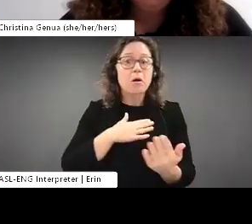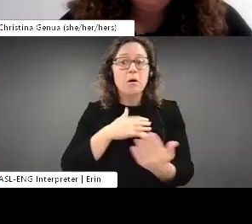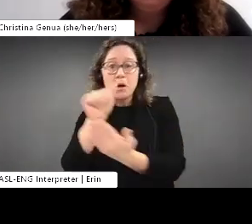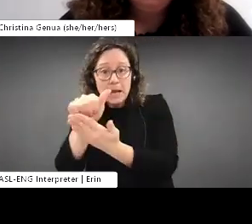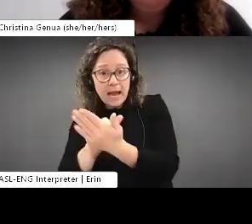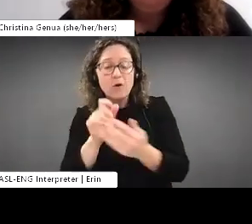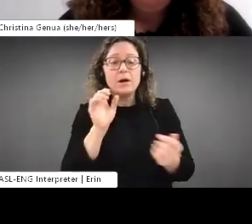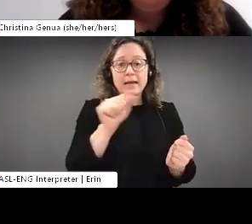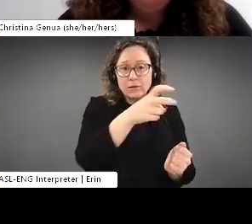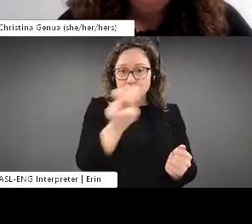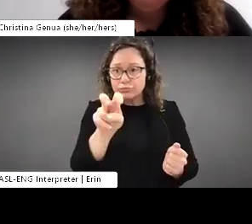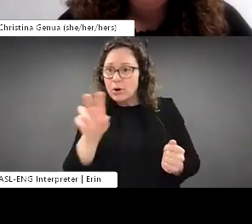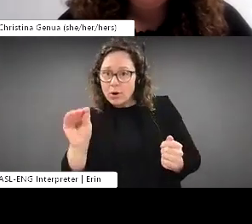e-transfers.